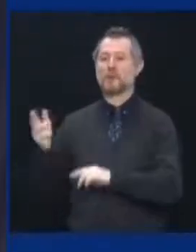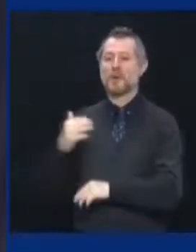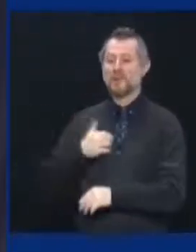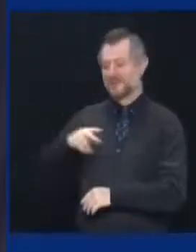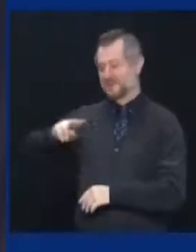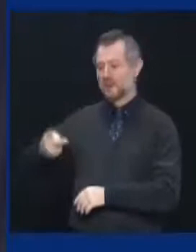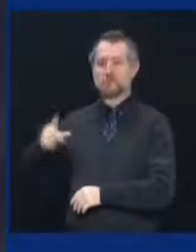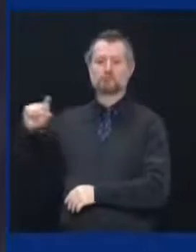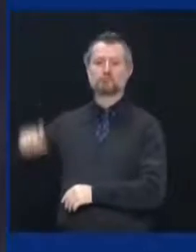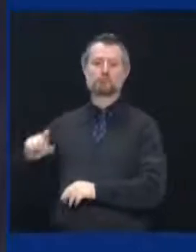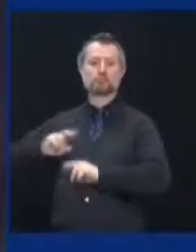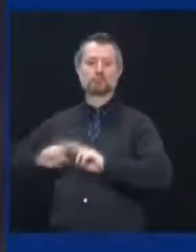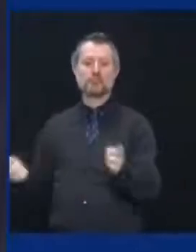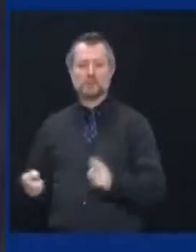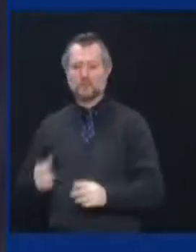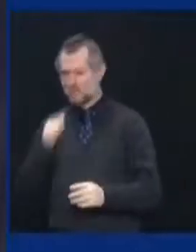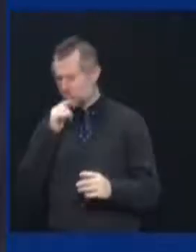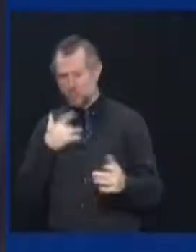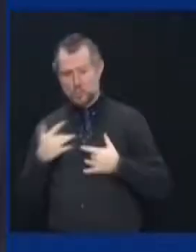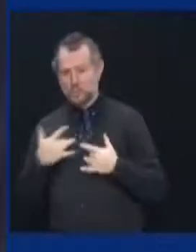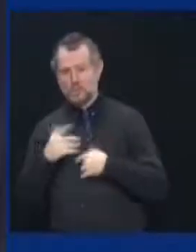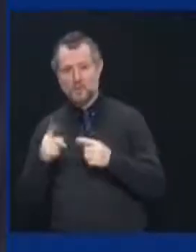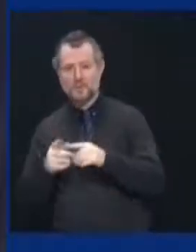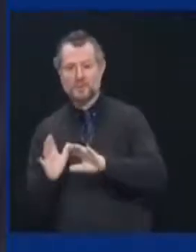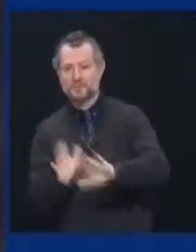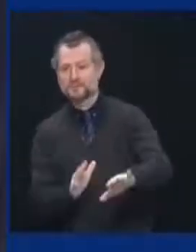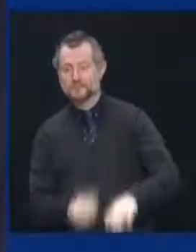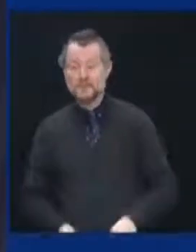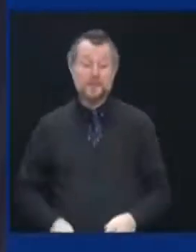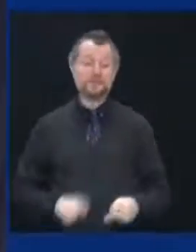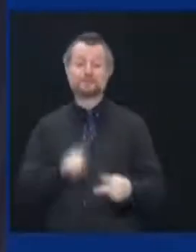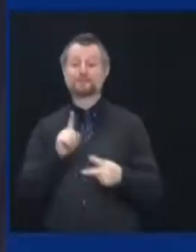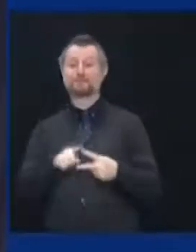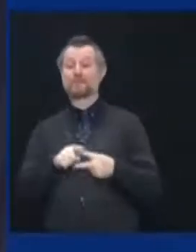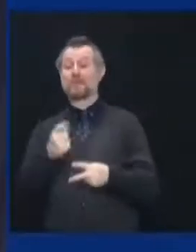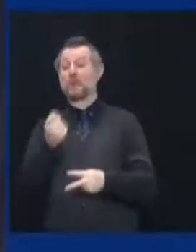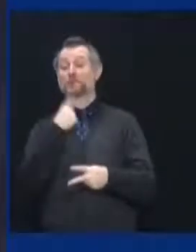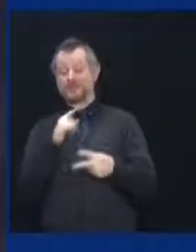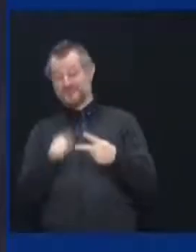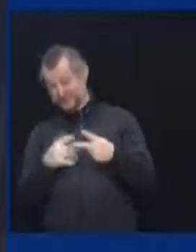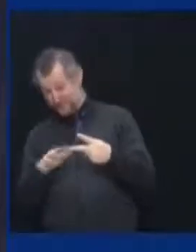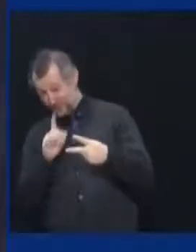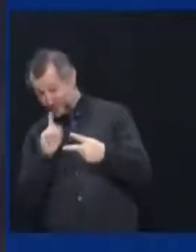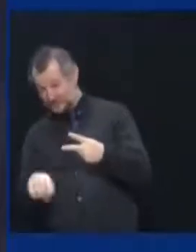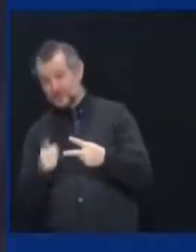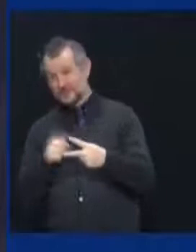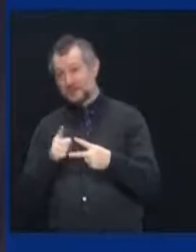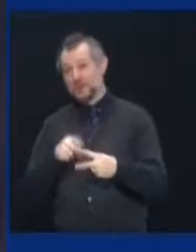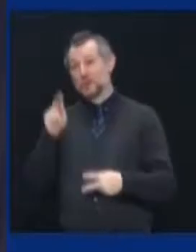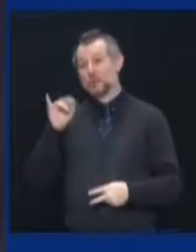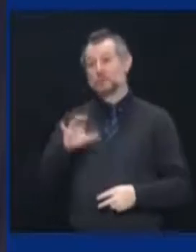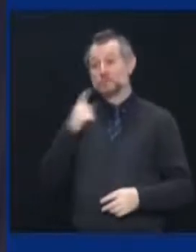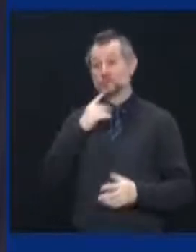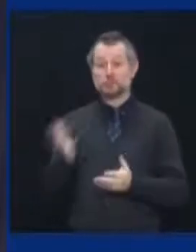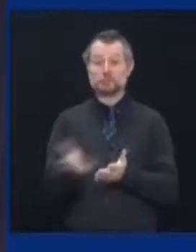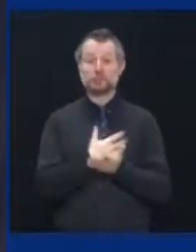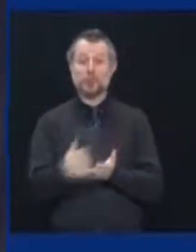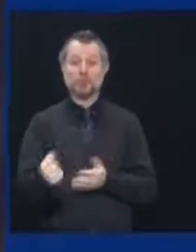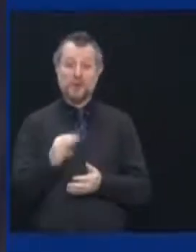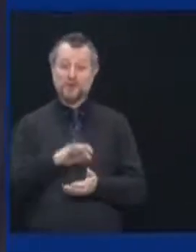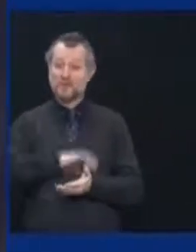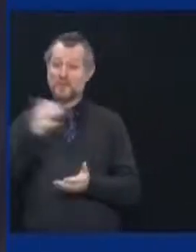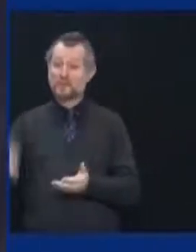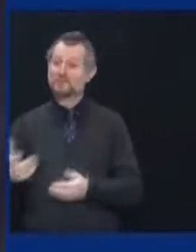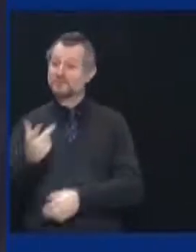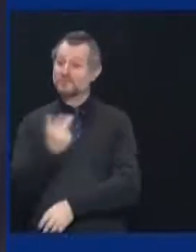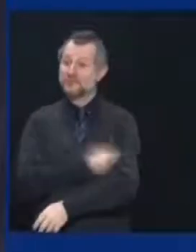you. Don't worry about that. On the second issue, the city running out of supply,